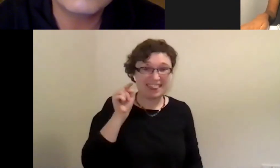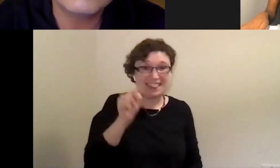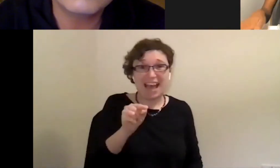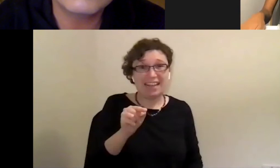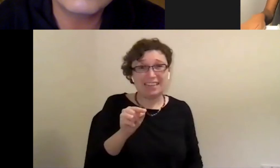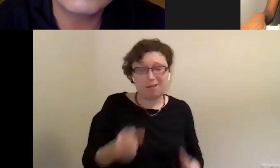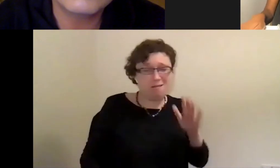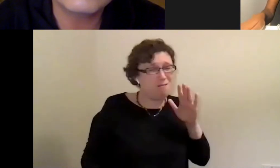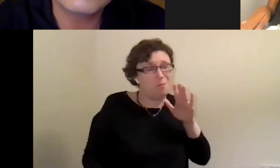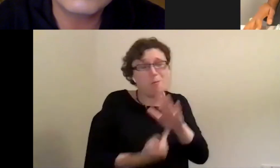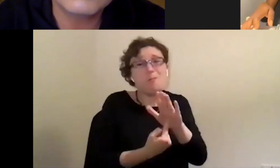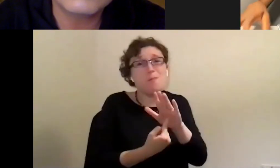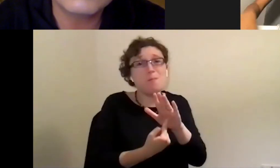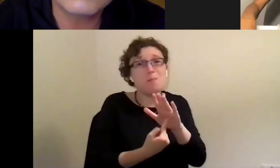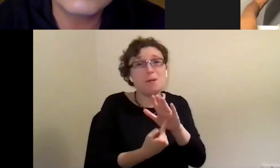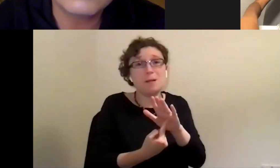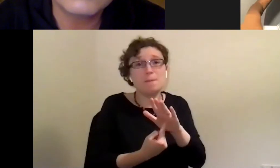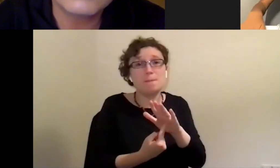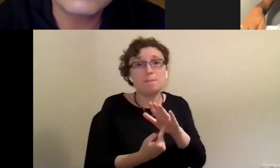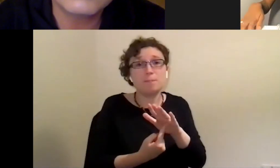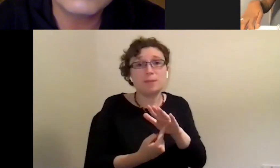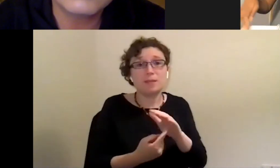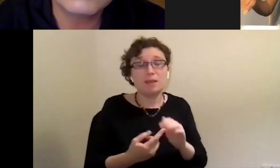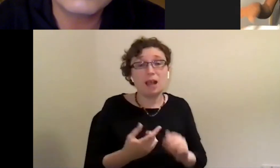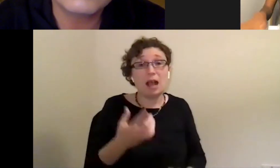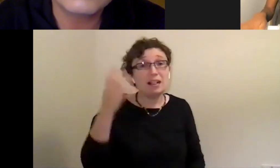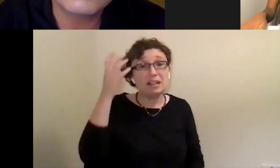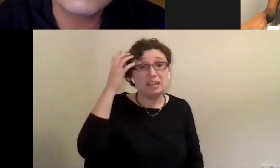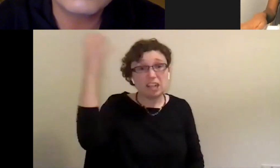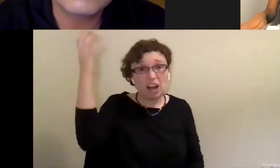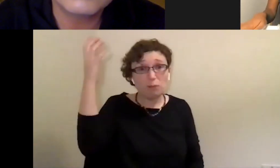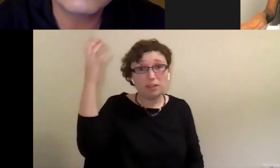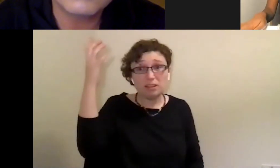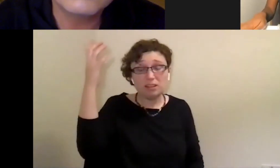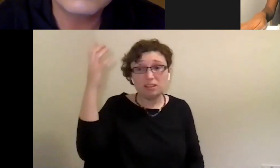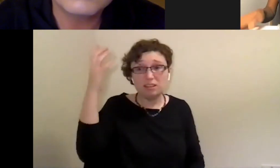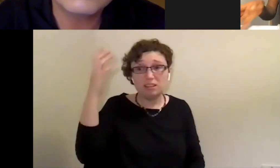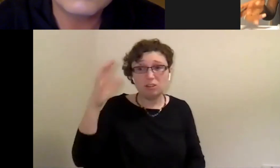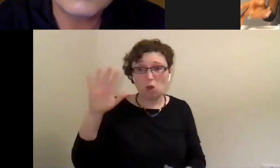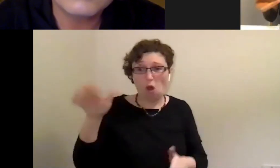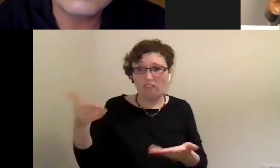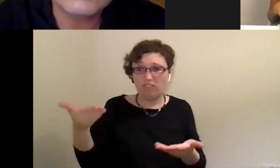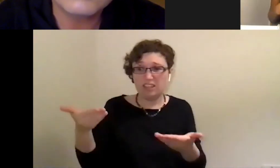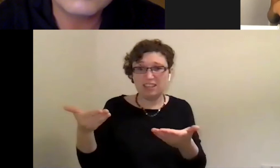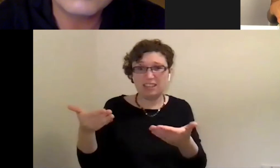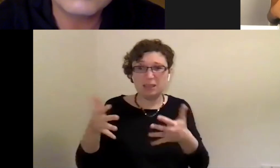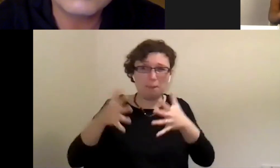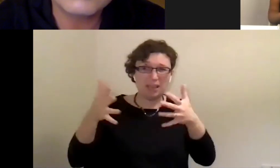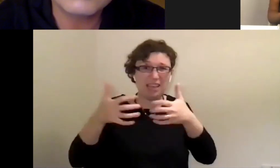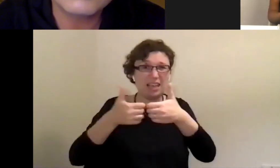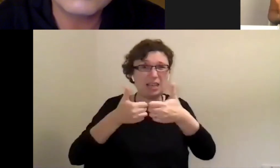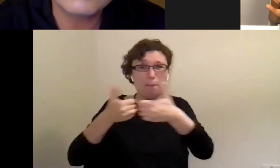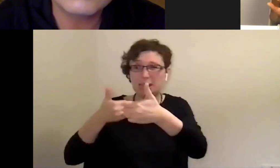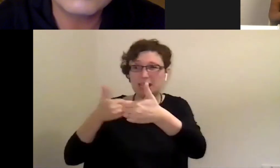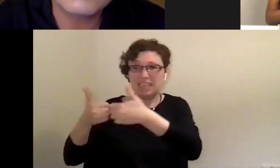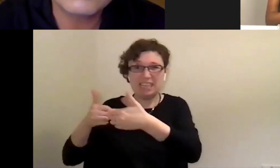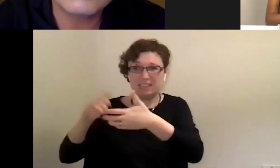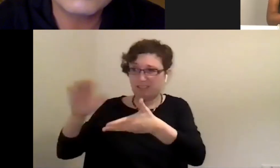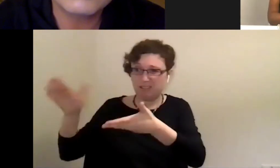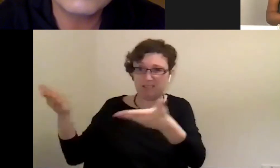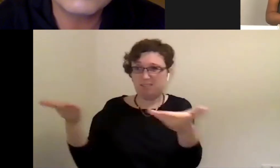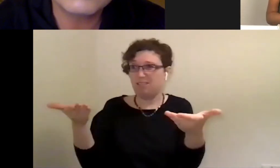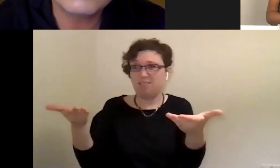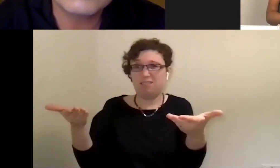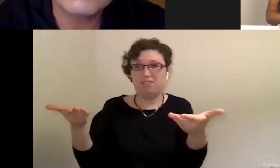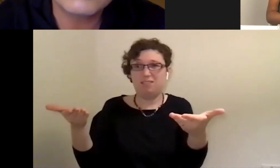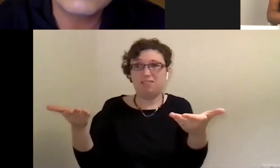done. The government, huge businesses with big platforms, because there's only so much that I can do,